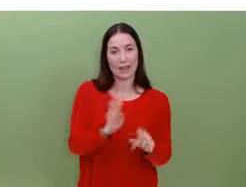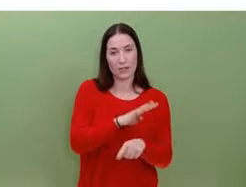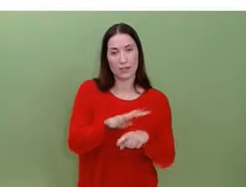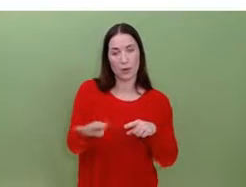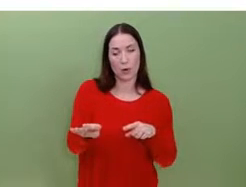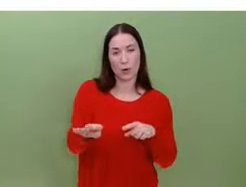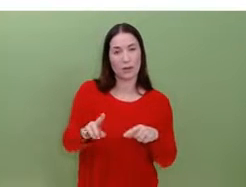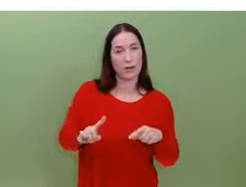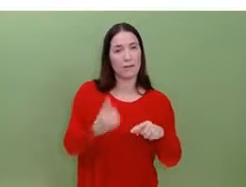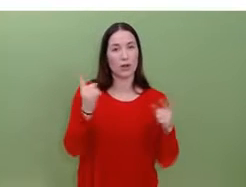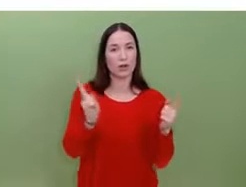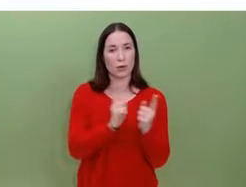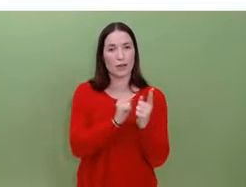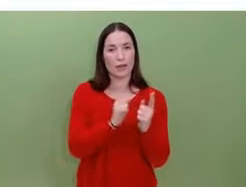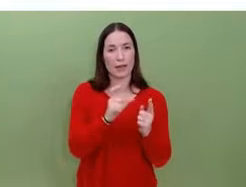with a CWP.